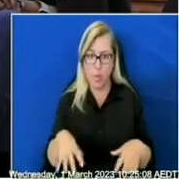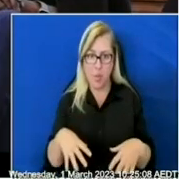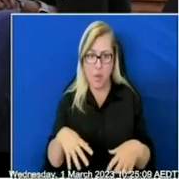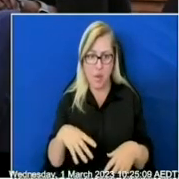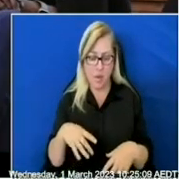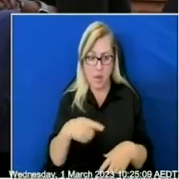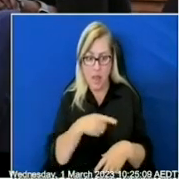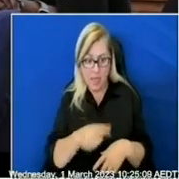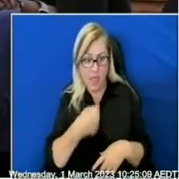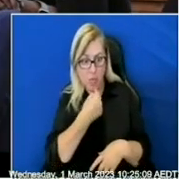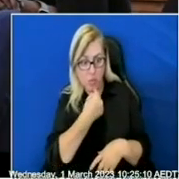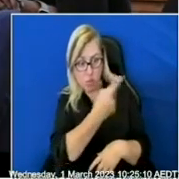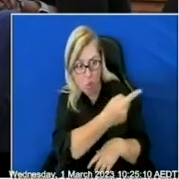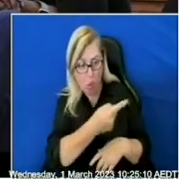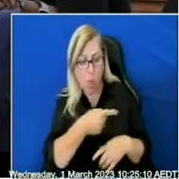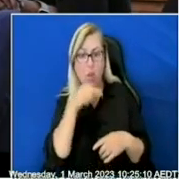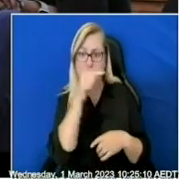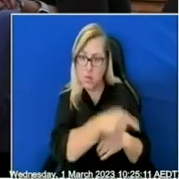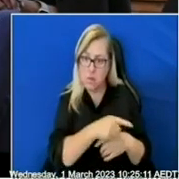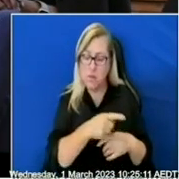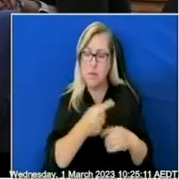family.